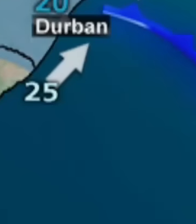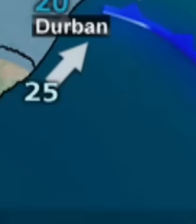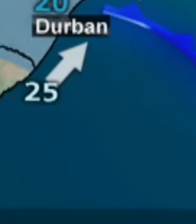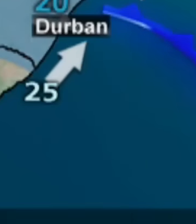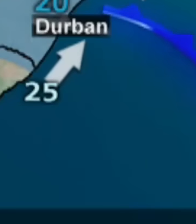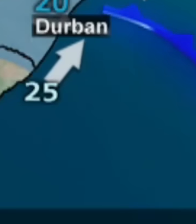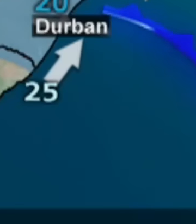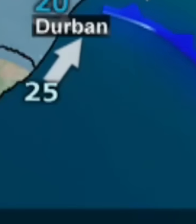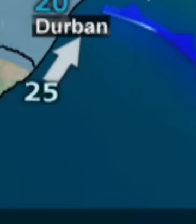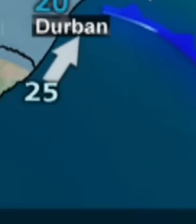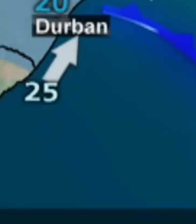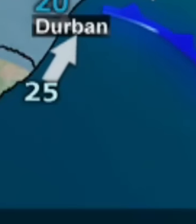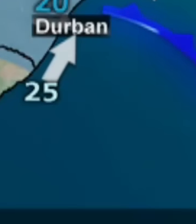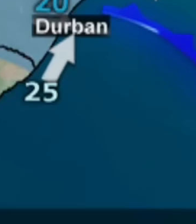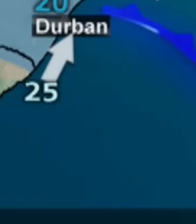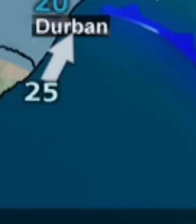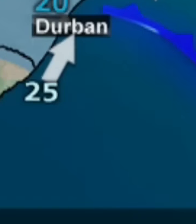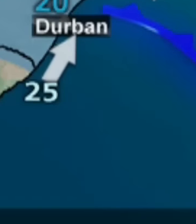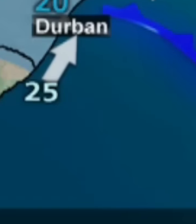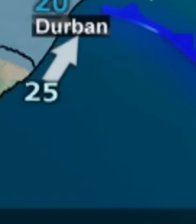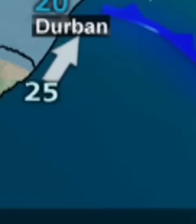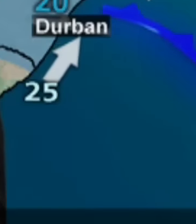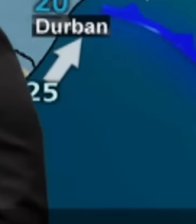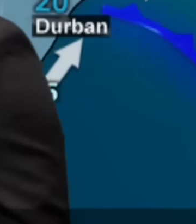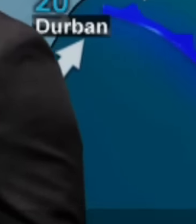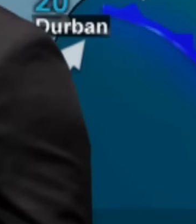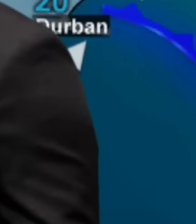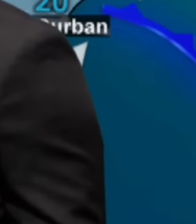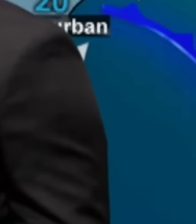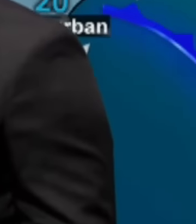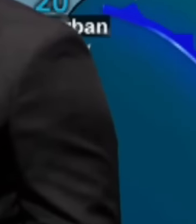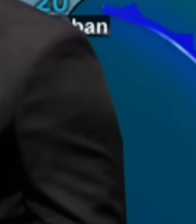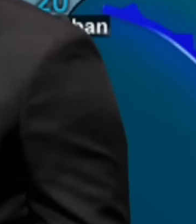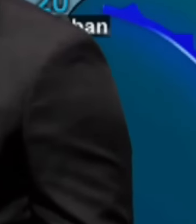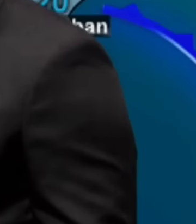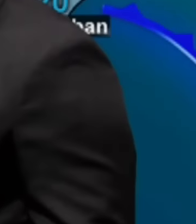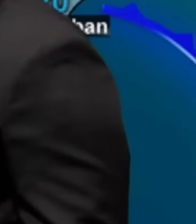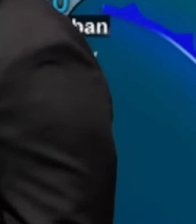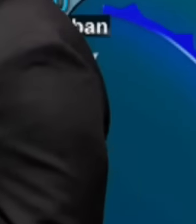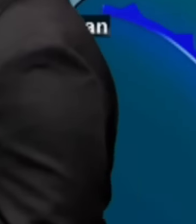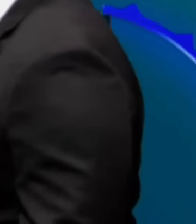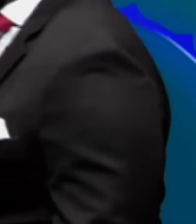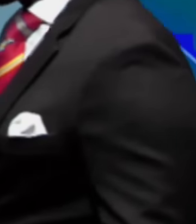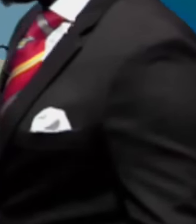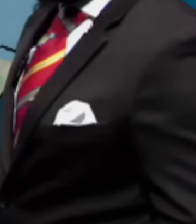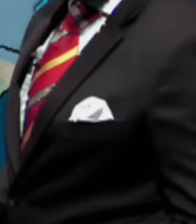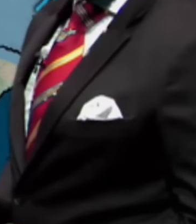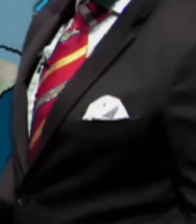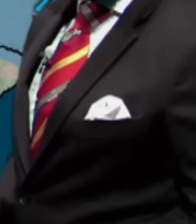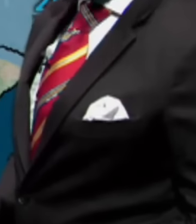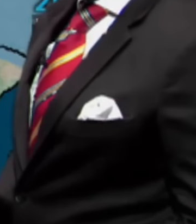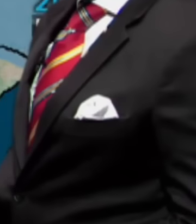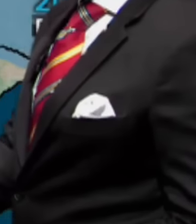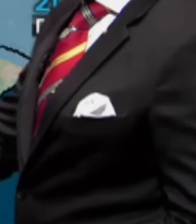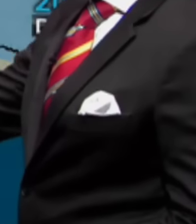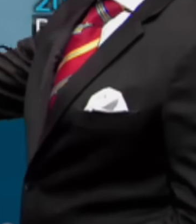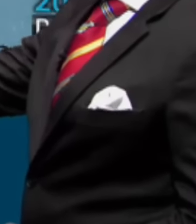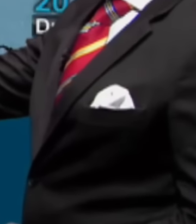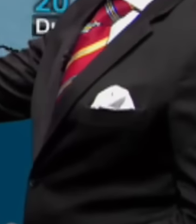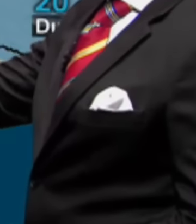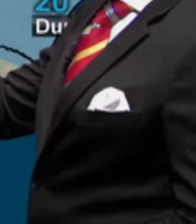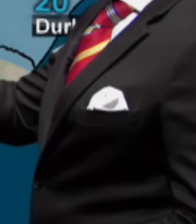Se se ngwana mme ke le boa papu ma dimo tsa bele pasa tsa shebele se magajeno o tla ke le hore ka haro ka papu prima tla jalo ka ka papu shebela e tla fela pula tsa bo be ba